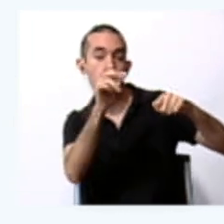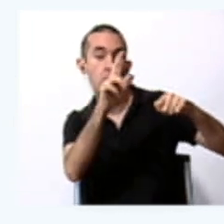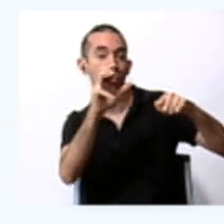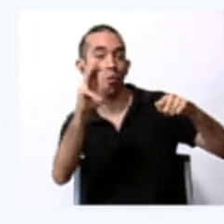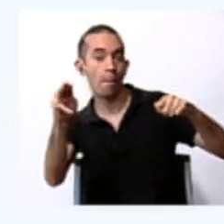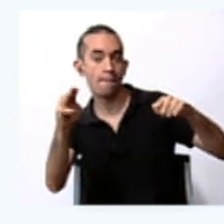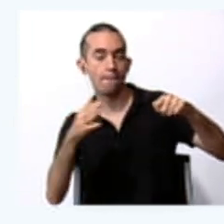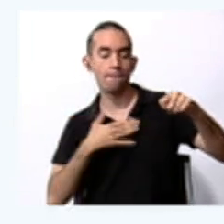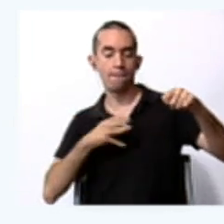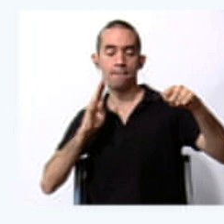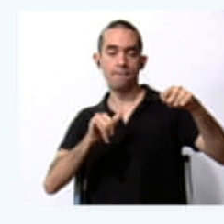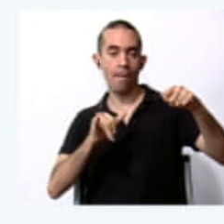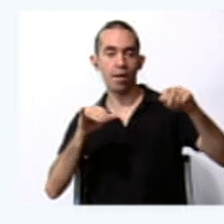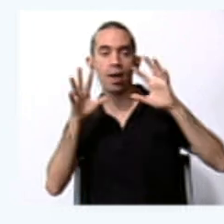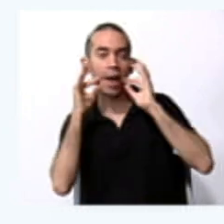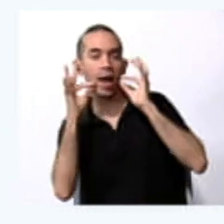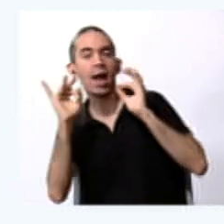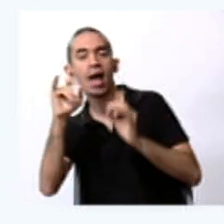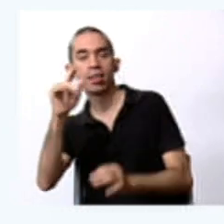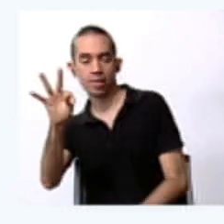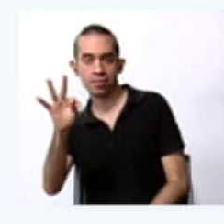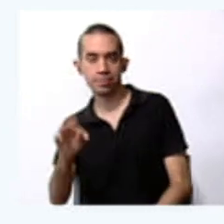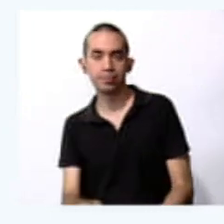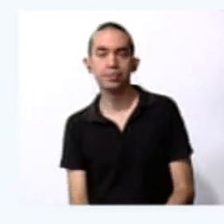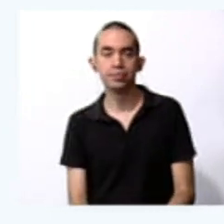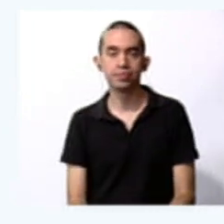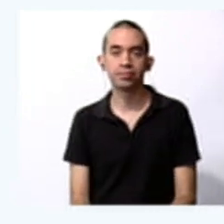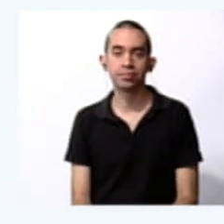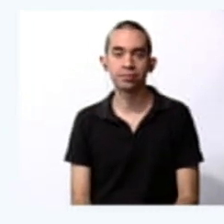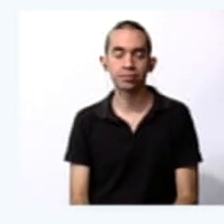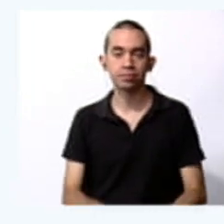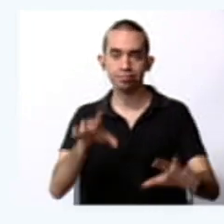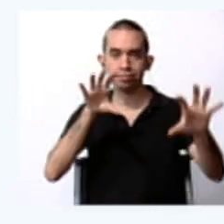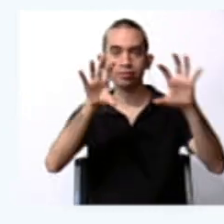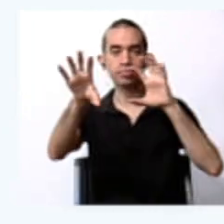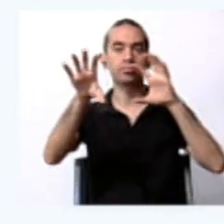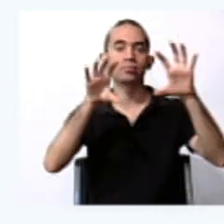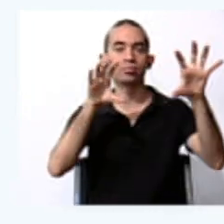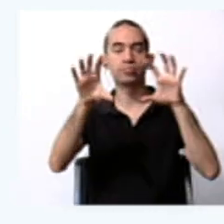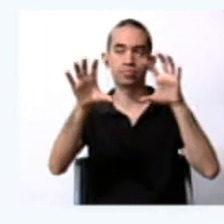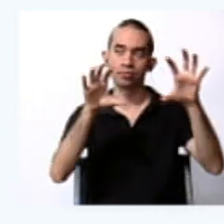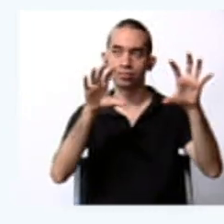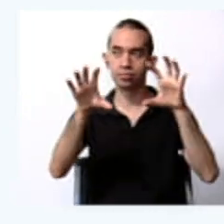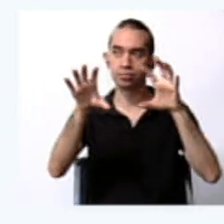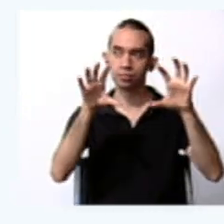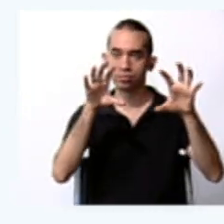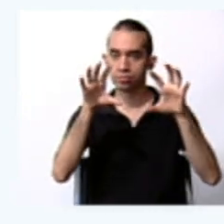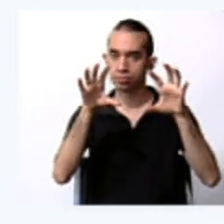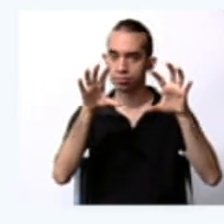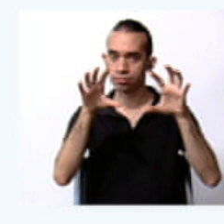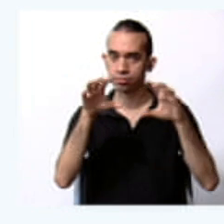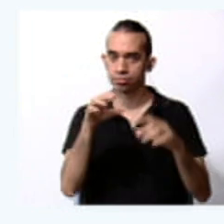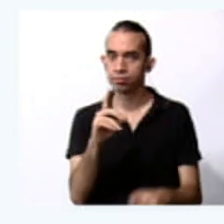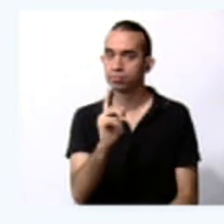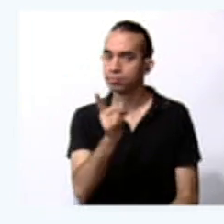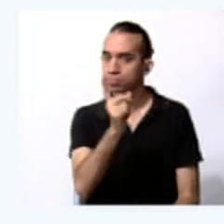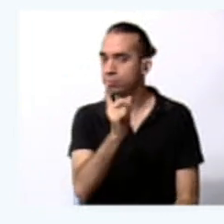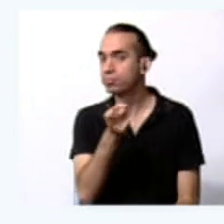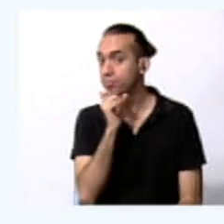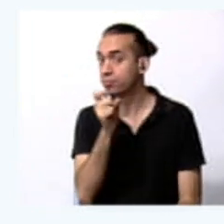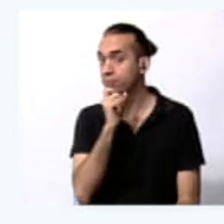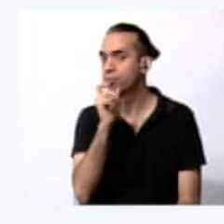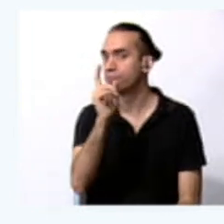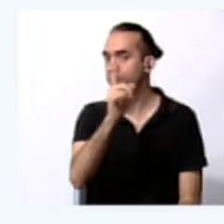I groom my cat. And we have two pictures. Oh, this is gonna be